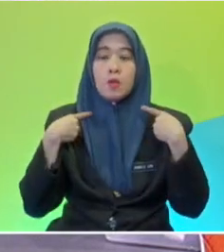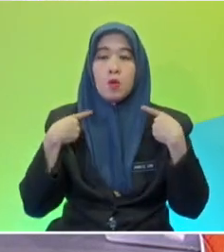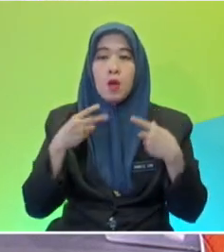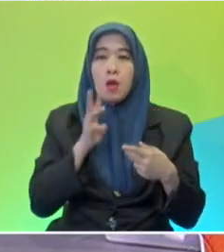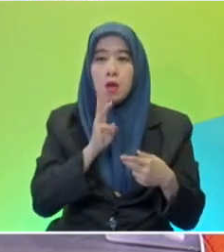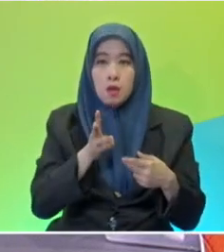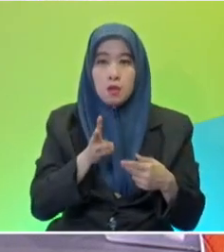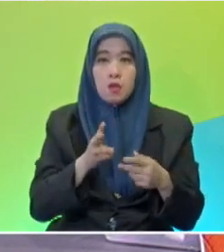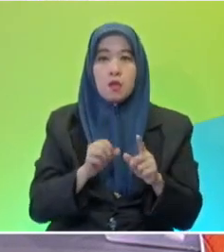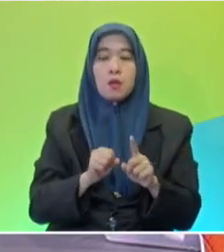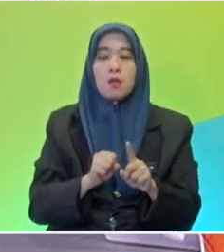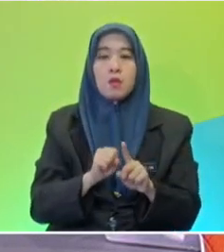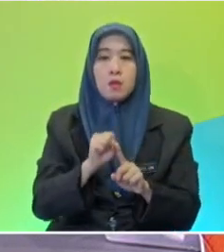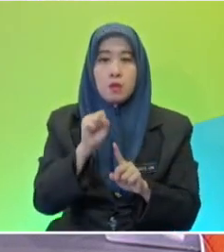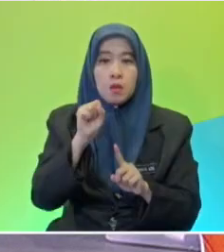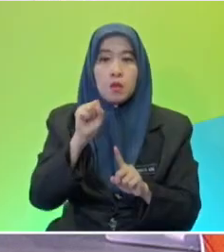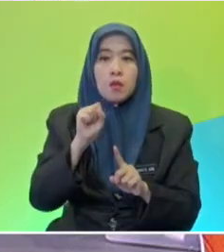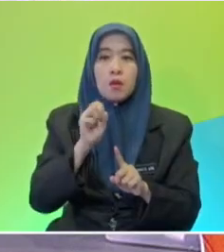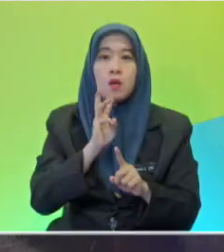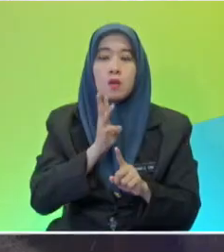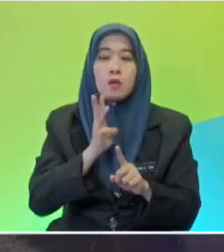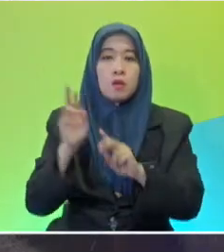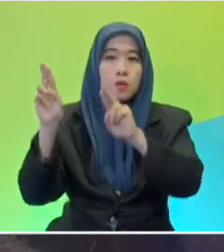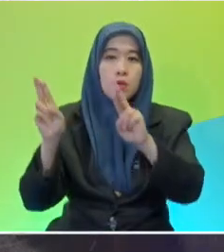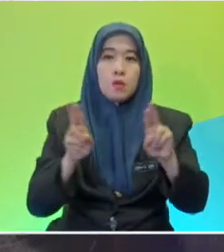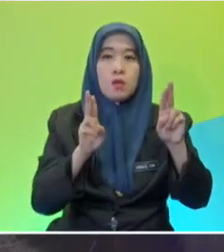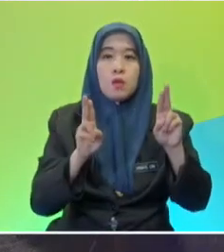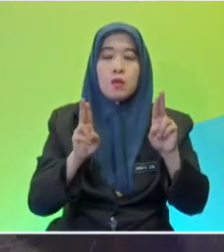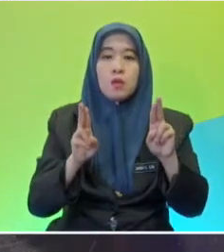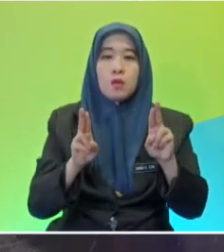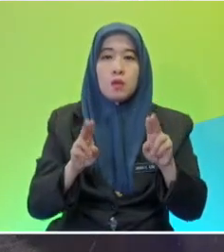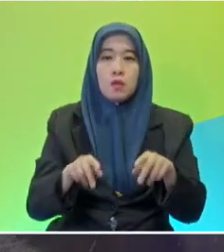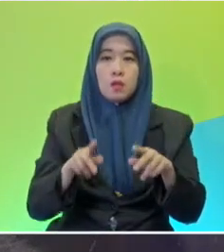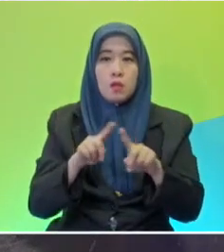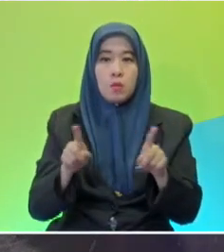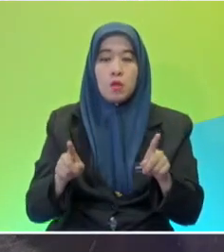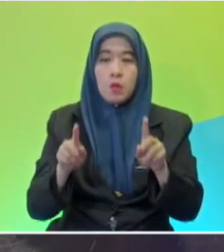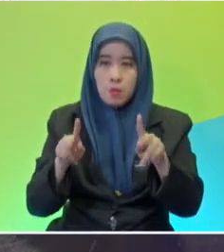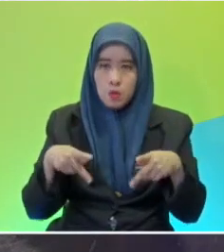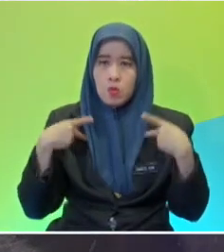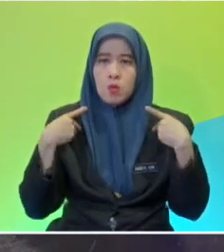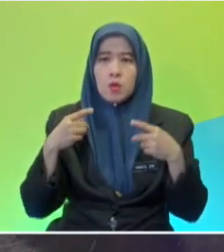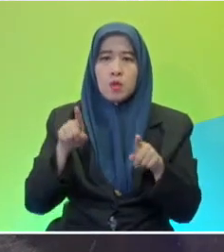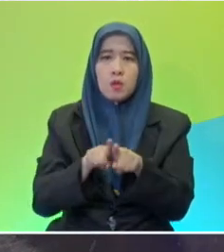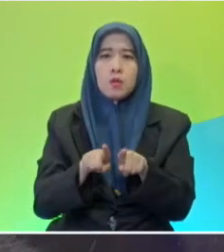it doesn't need sunlight to germinate. Exactly. Yes. Yeah, I give you another star. I think